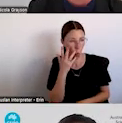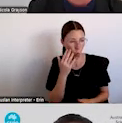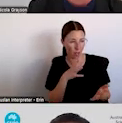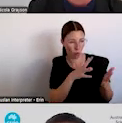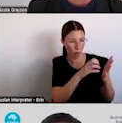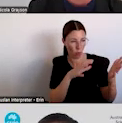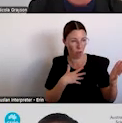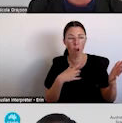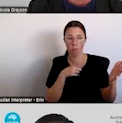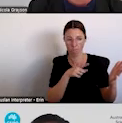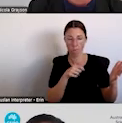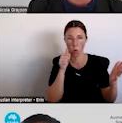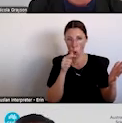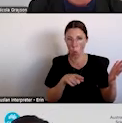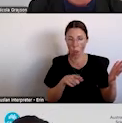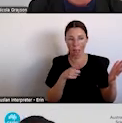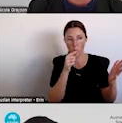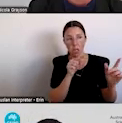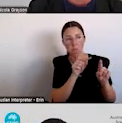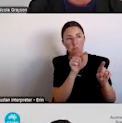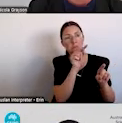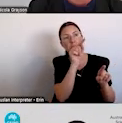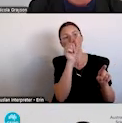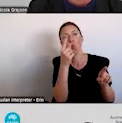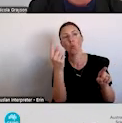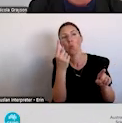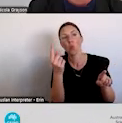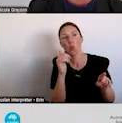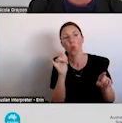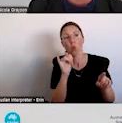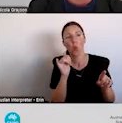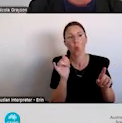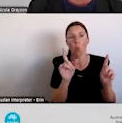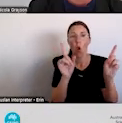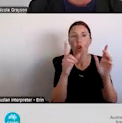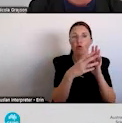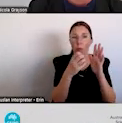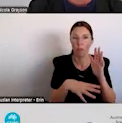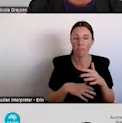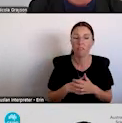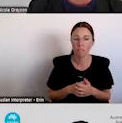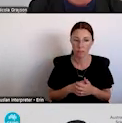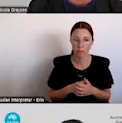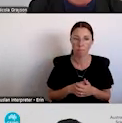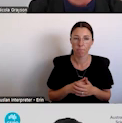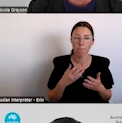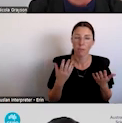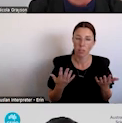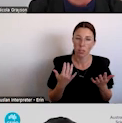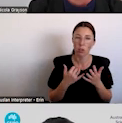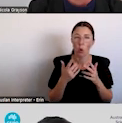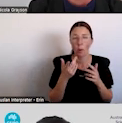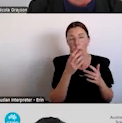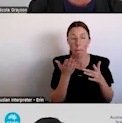them will be able to trace back to some kind of model owner level. So it's a moderate and a strong